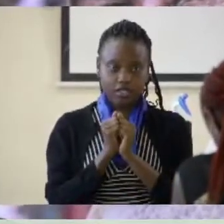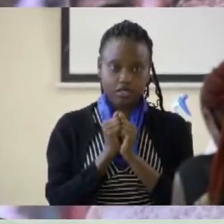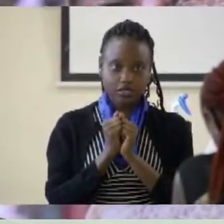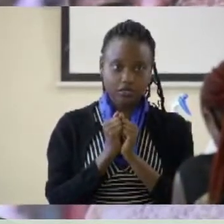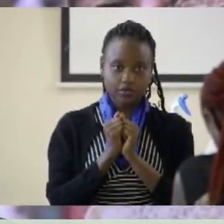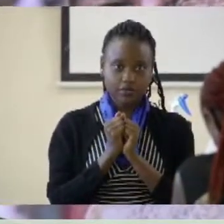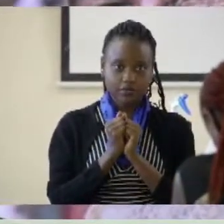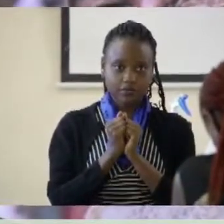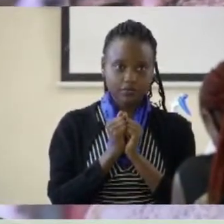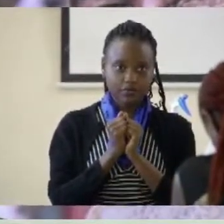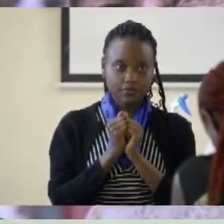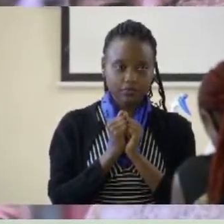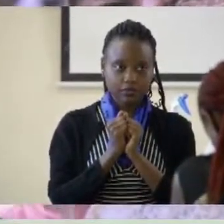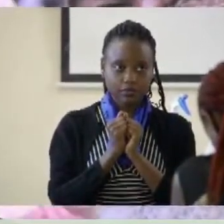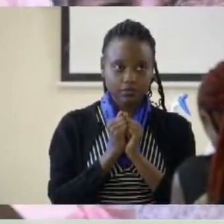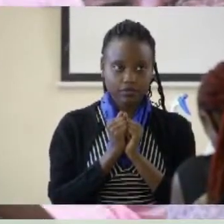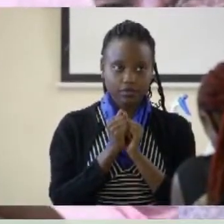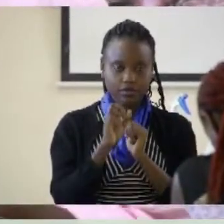So